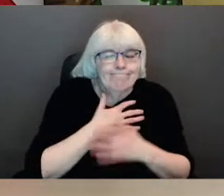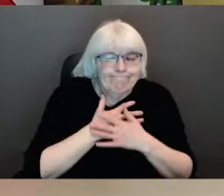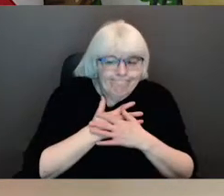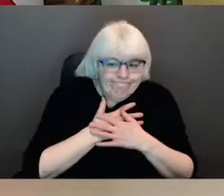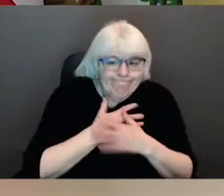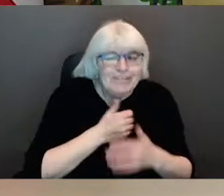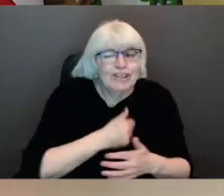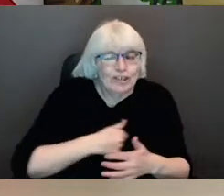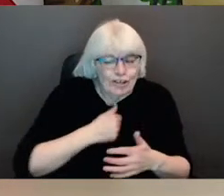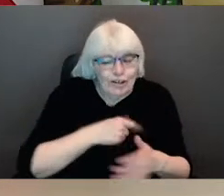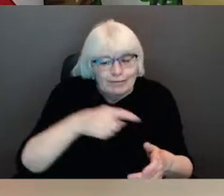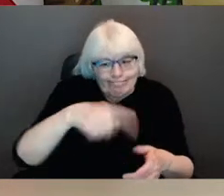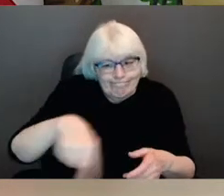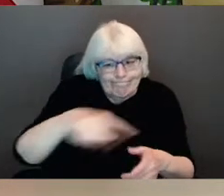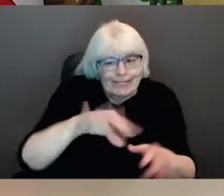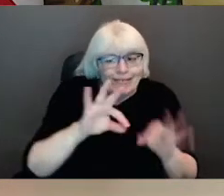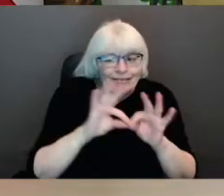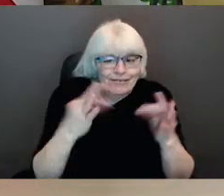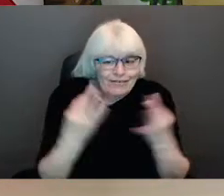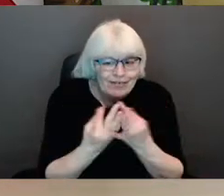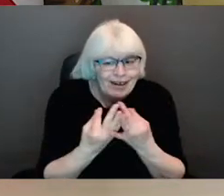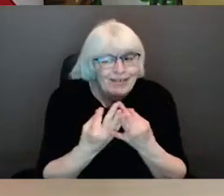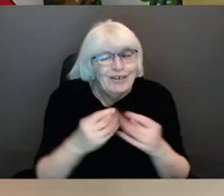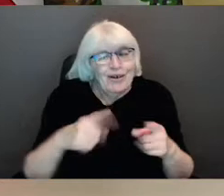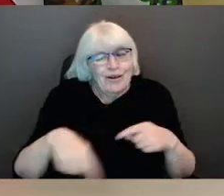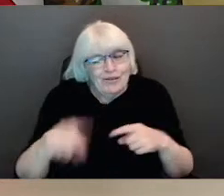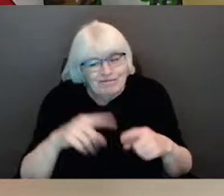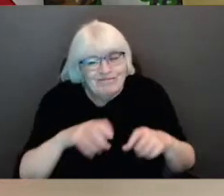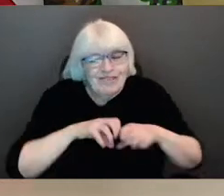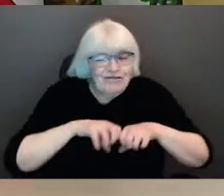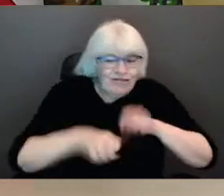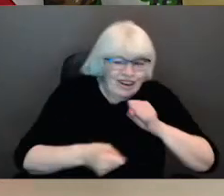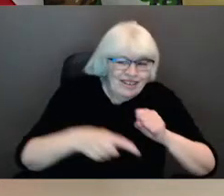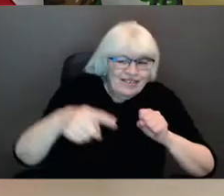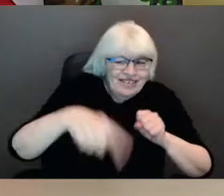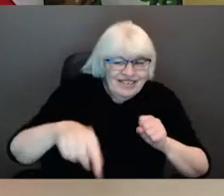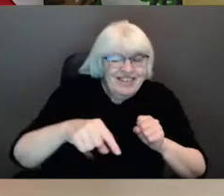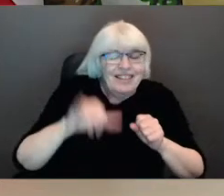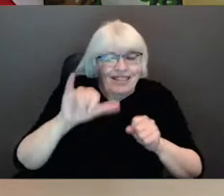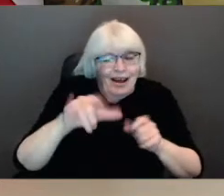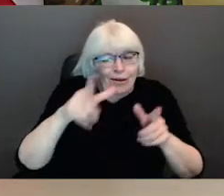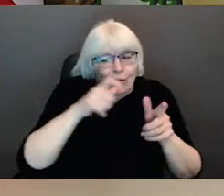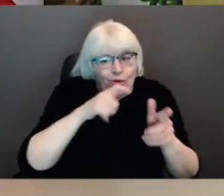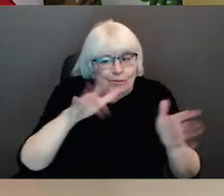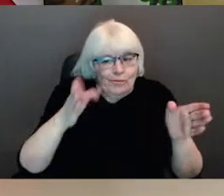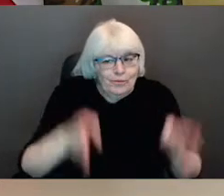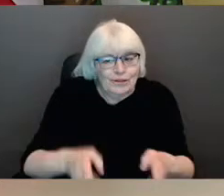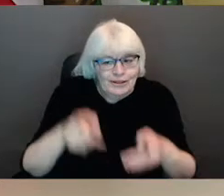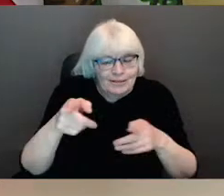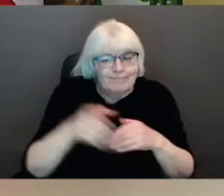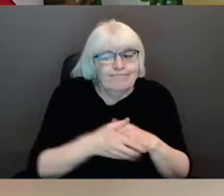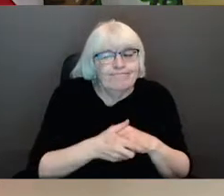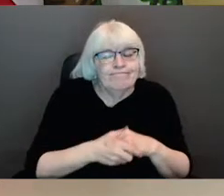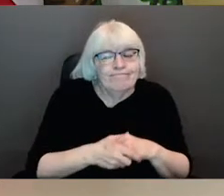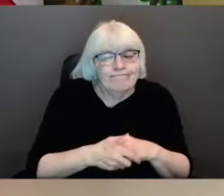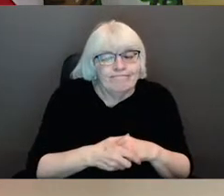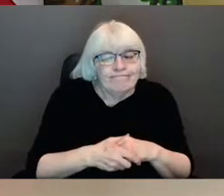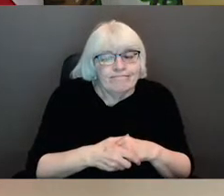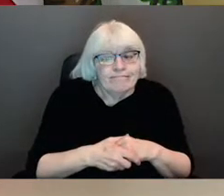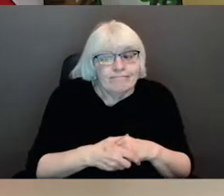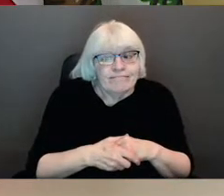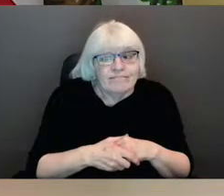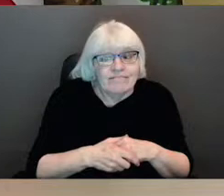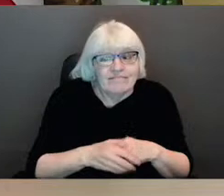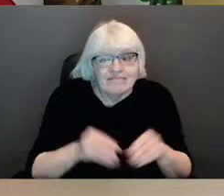the loved ones who are mourning the loss of this individual. In terms of outbreaks, there are outbreaks in